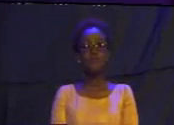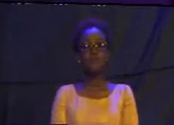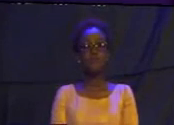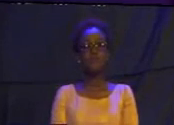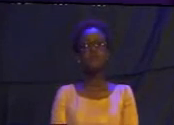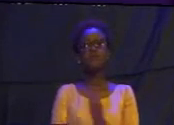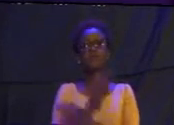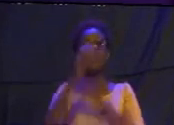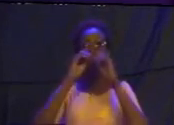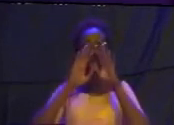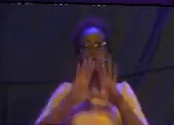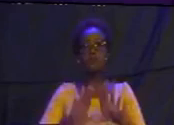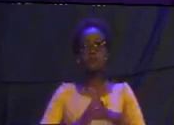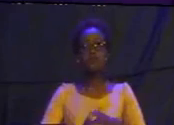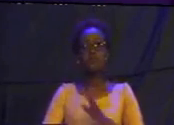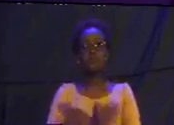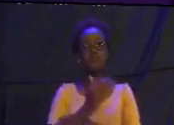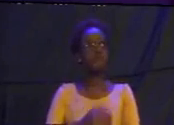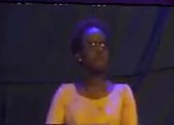coming. Imani Shim. Praise God.